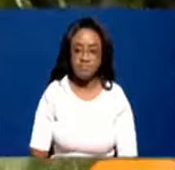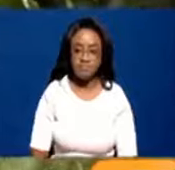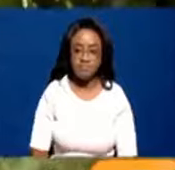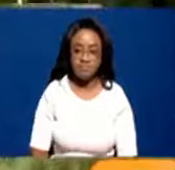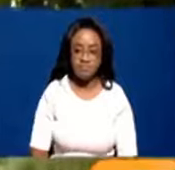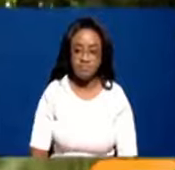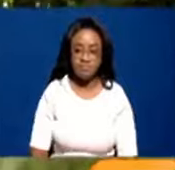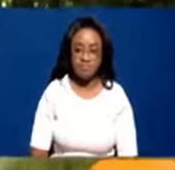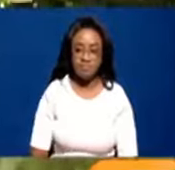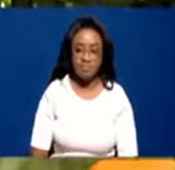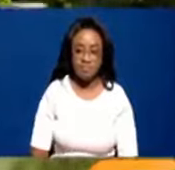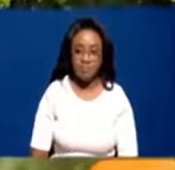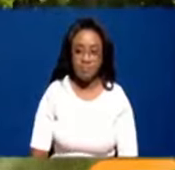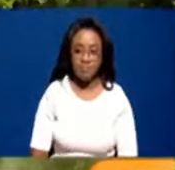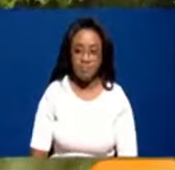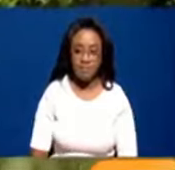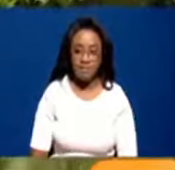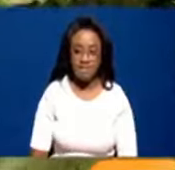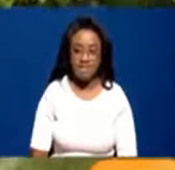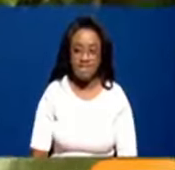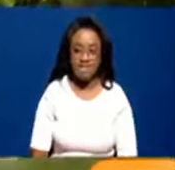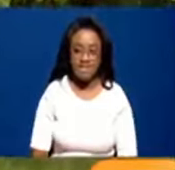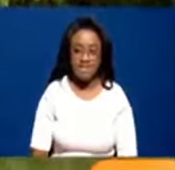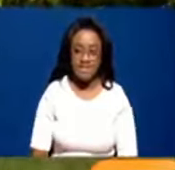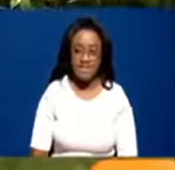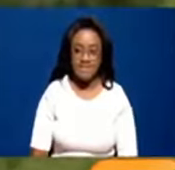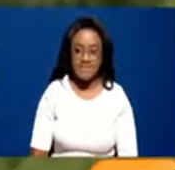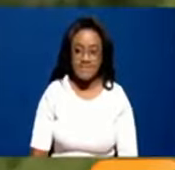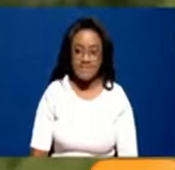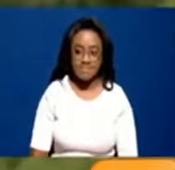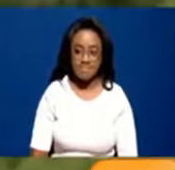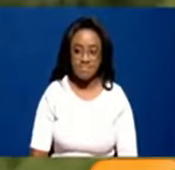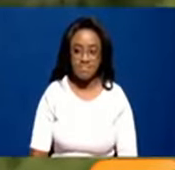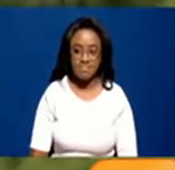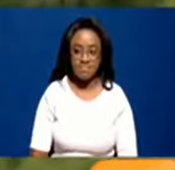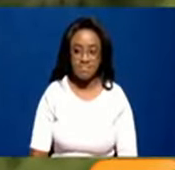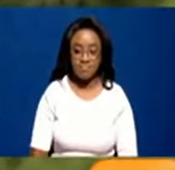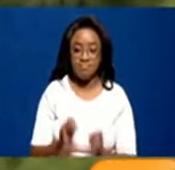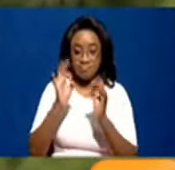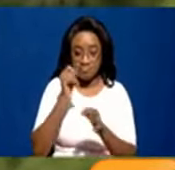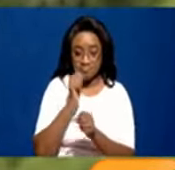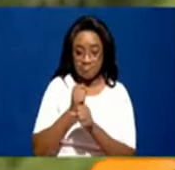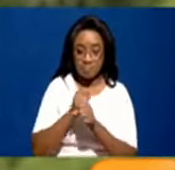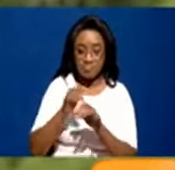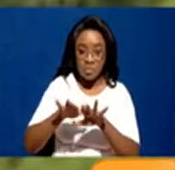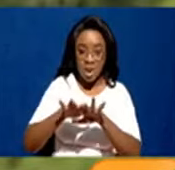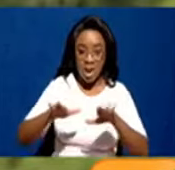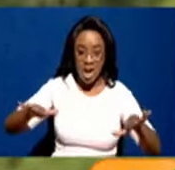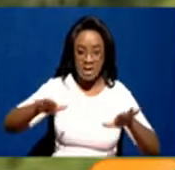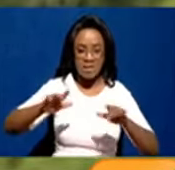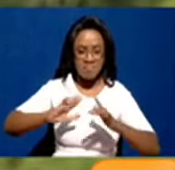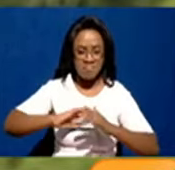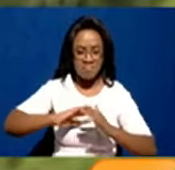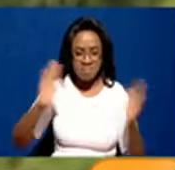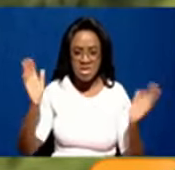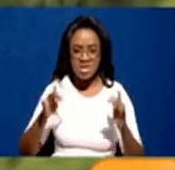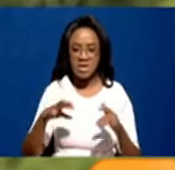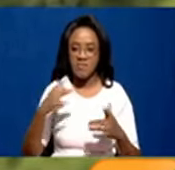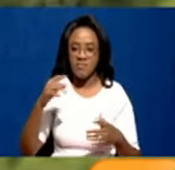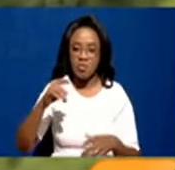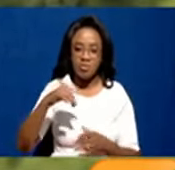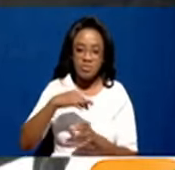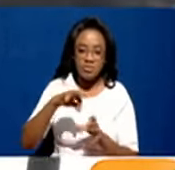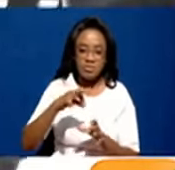of battery capacities that you might need to put in place, especially if you're operating in a large-scale farm such as this, such as a tea farm or any